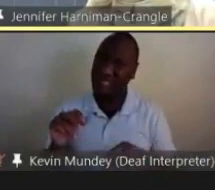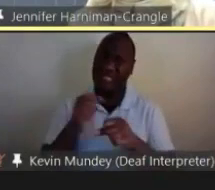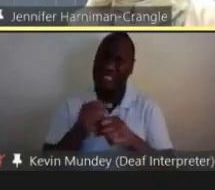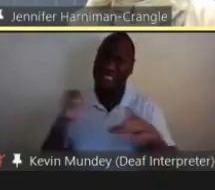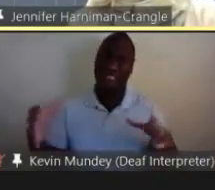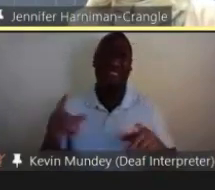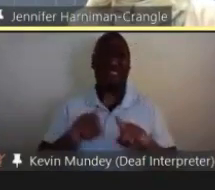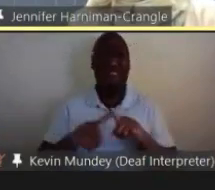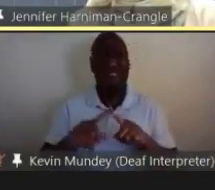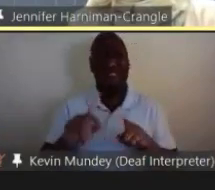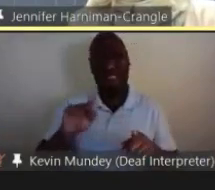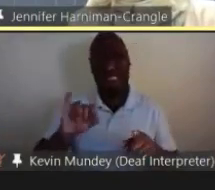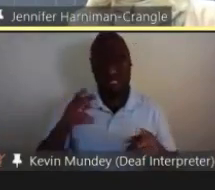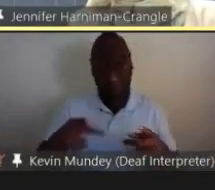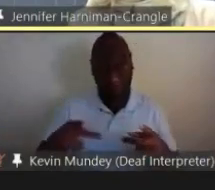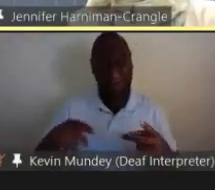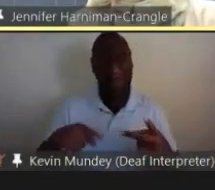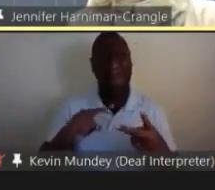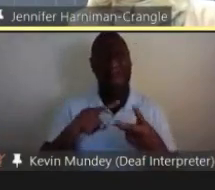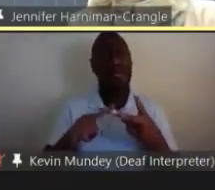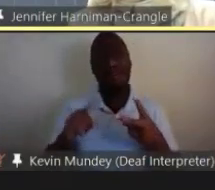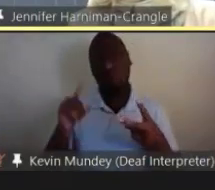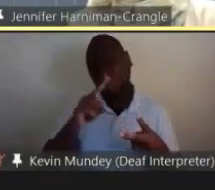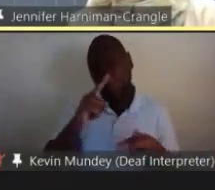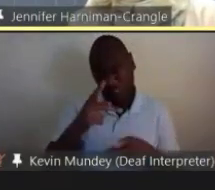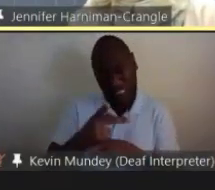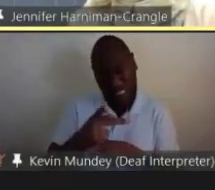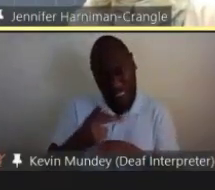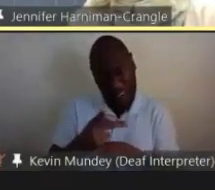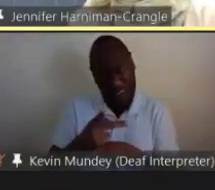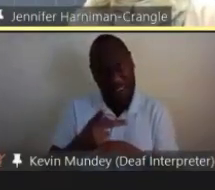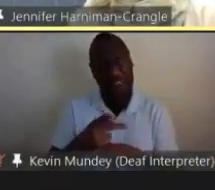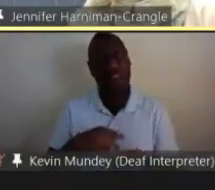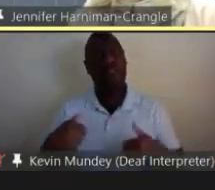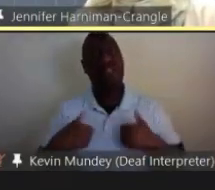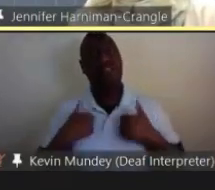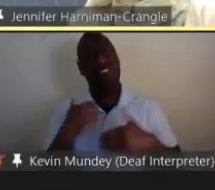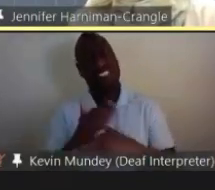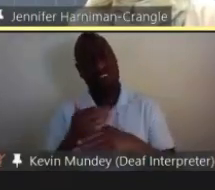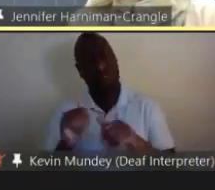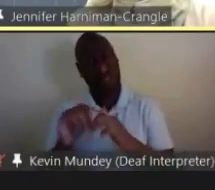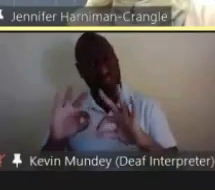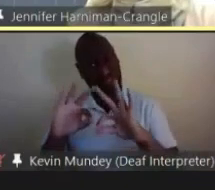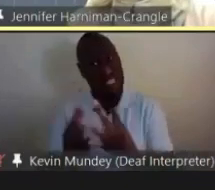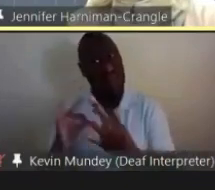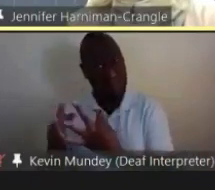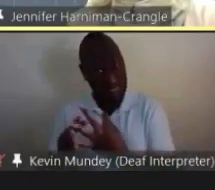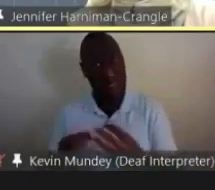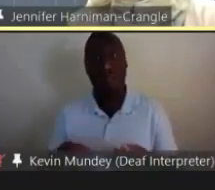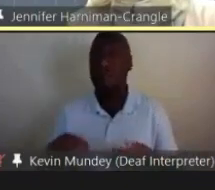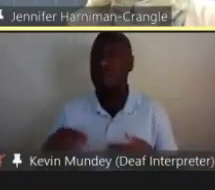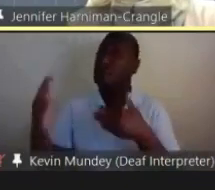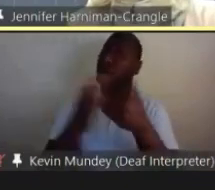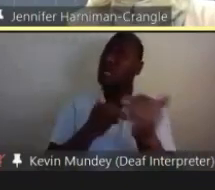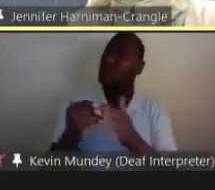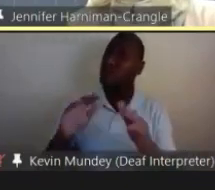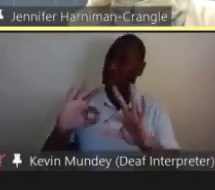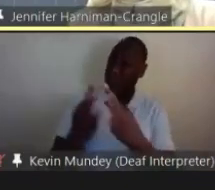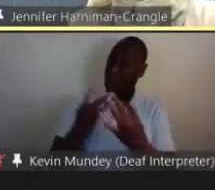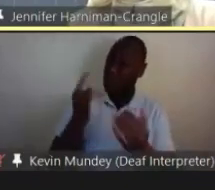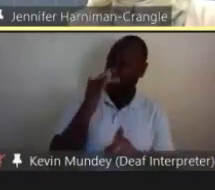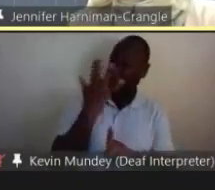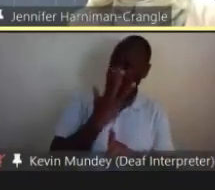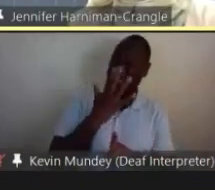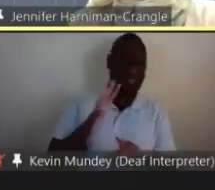care, foster families, or life-sharing families. Regardless of what the family looks like, we know that children reach their